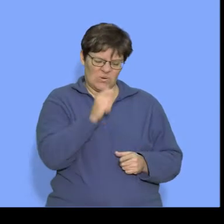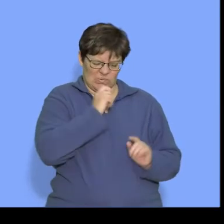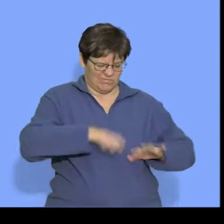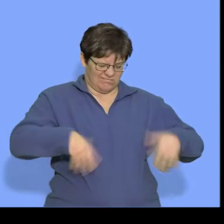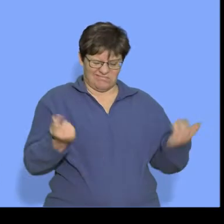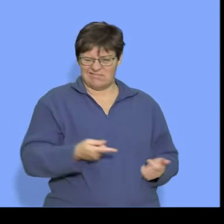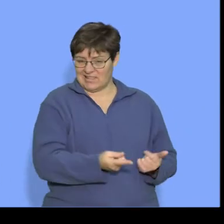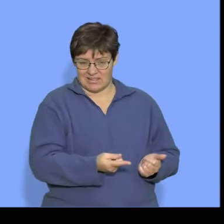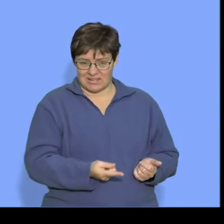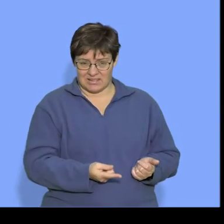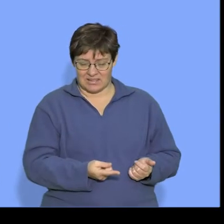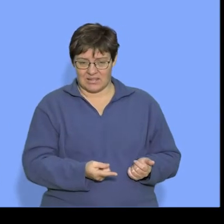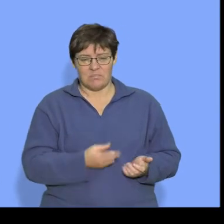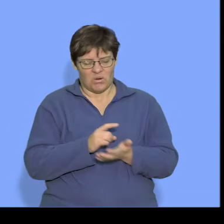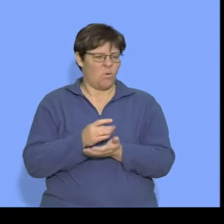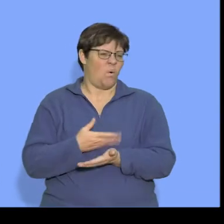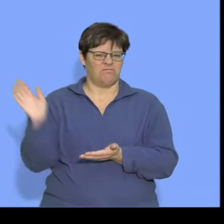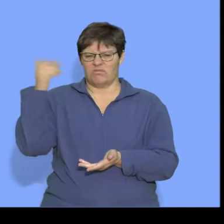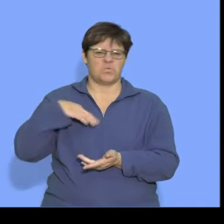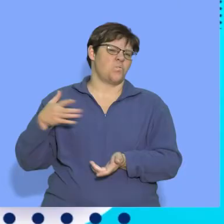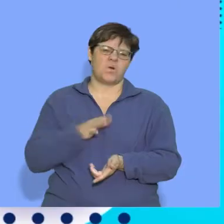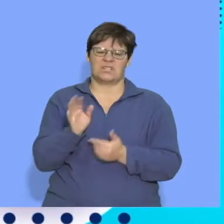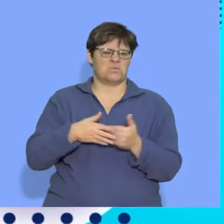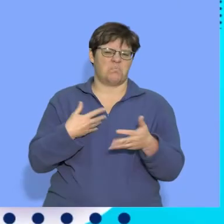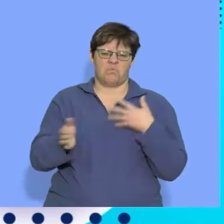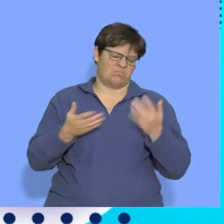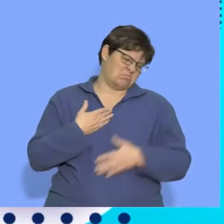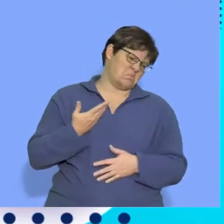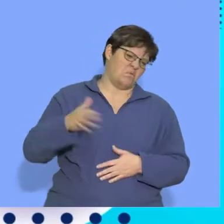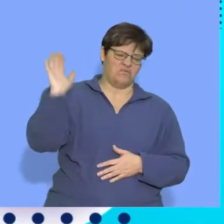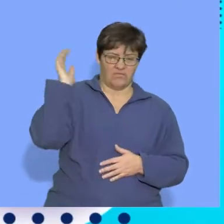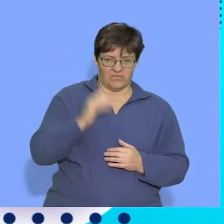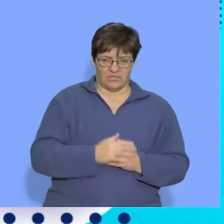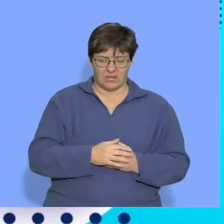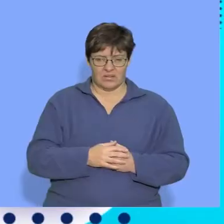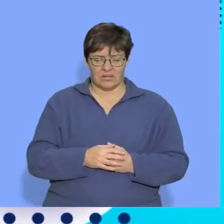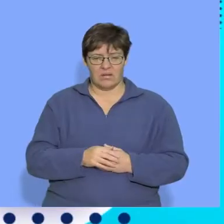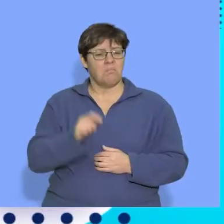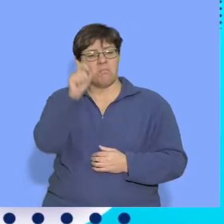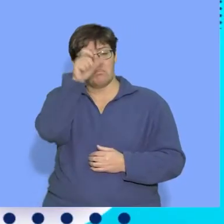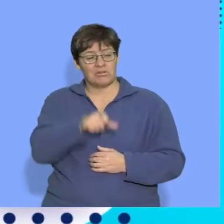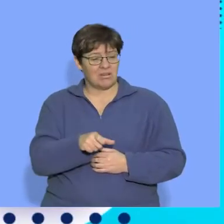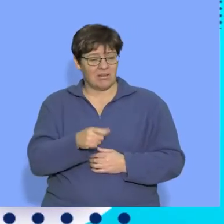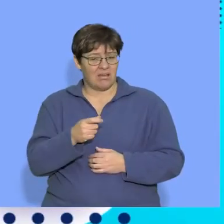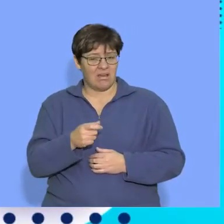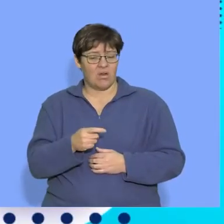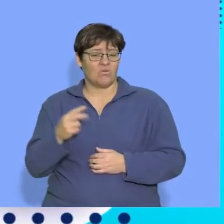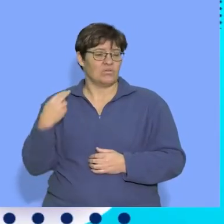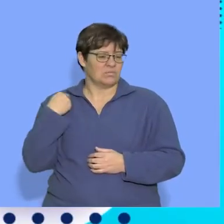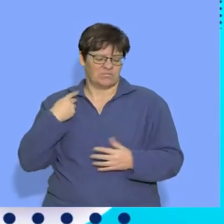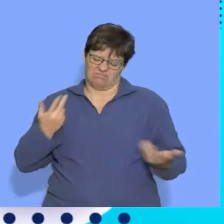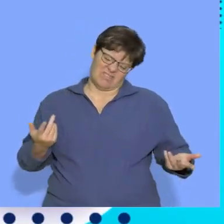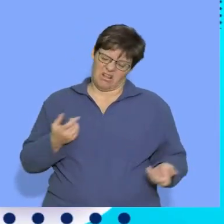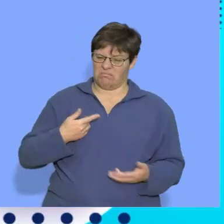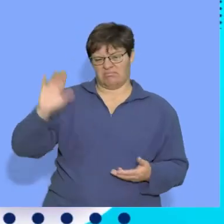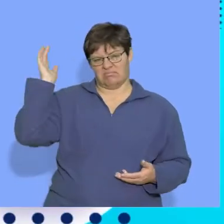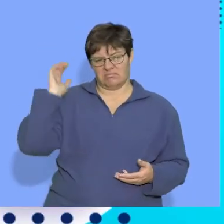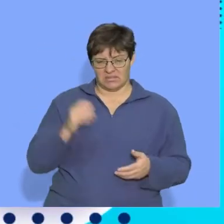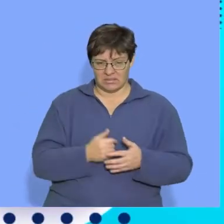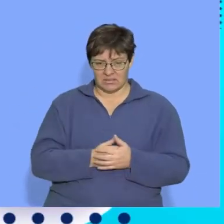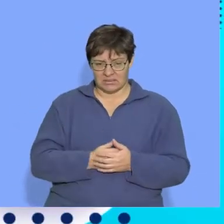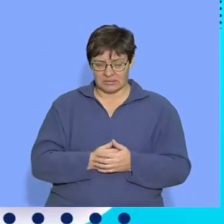is often discarded, thrown away, or irresponsibly dumped. And so that